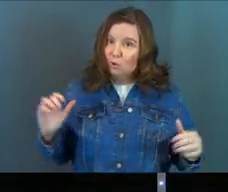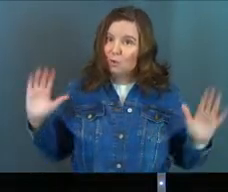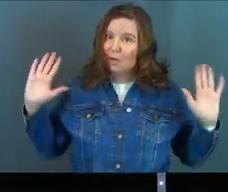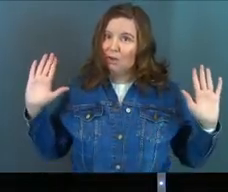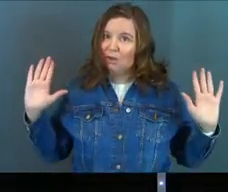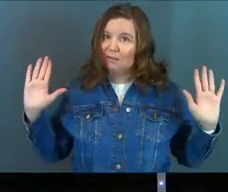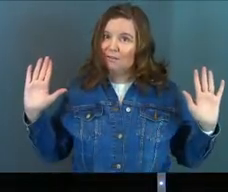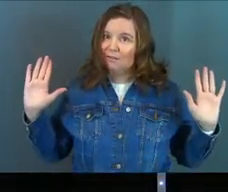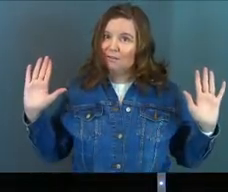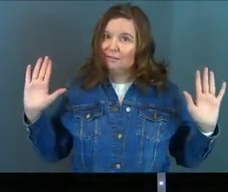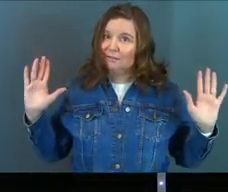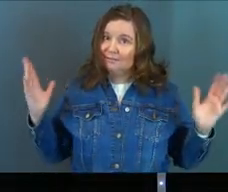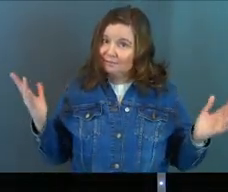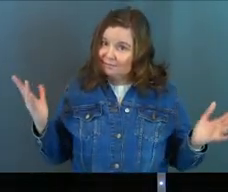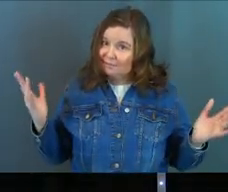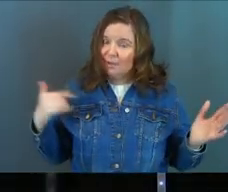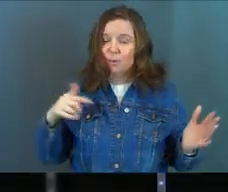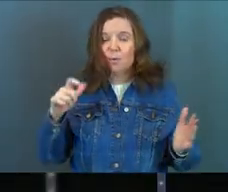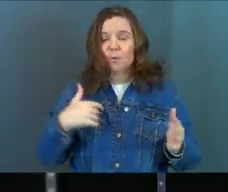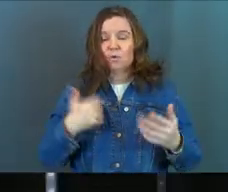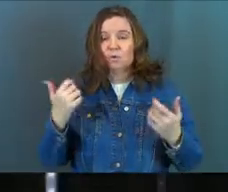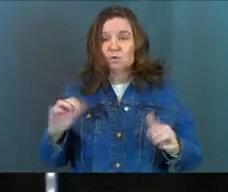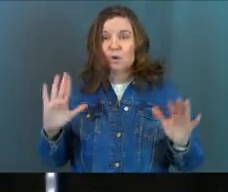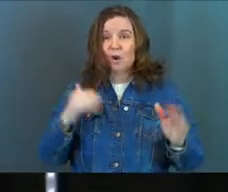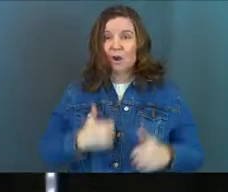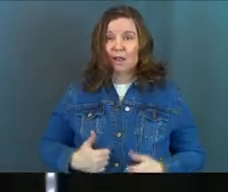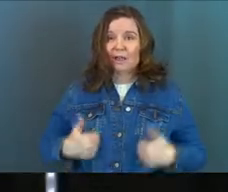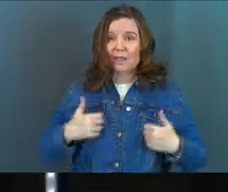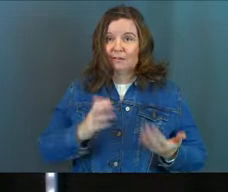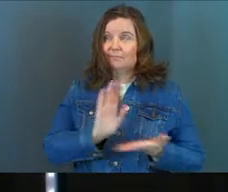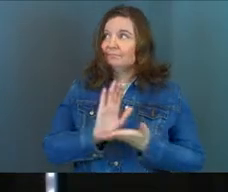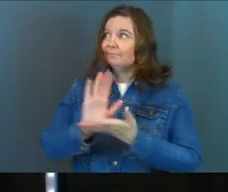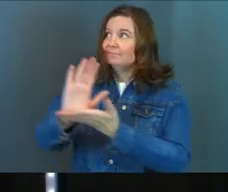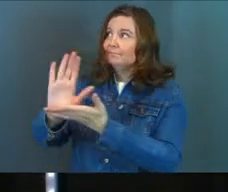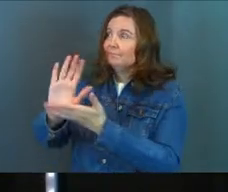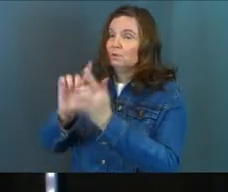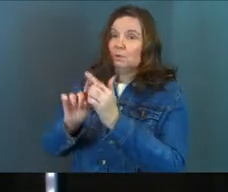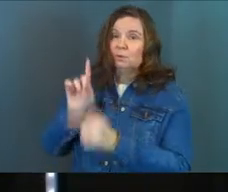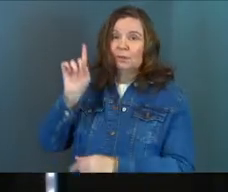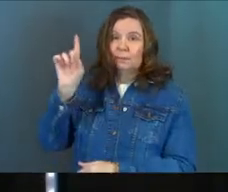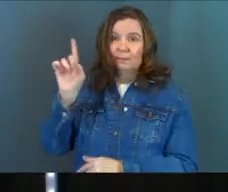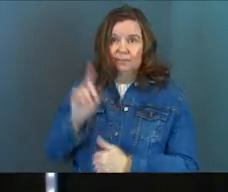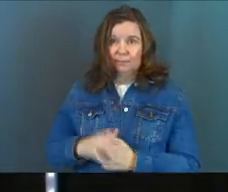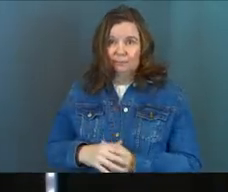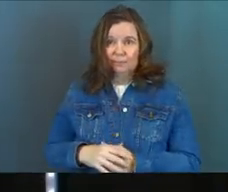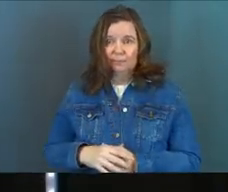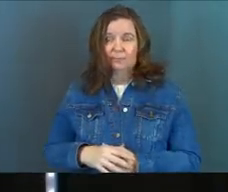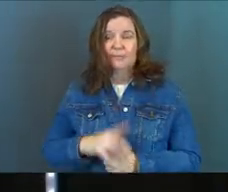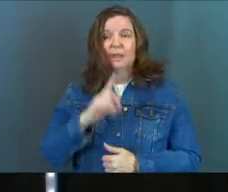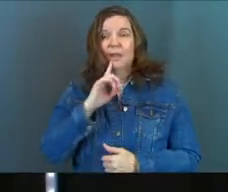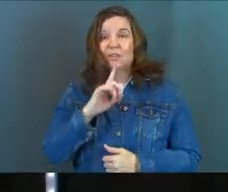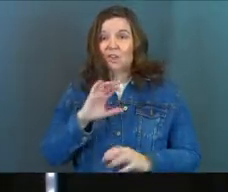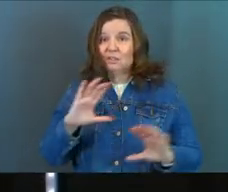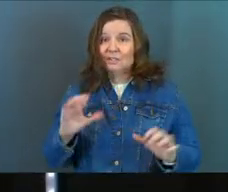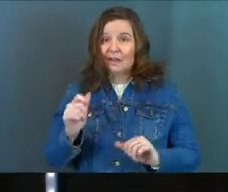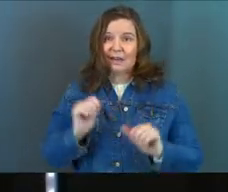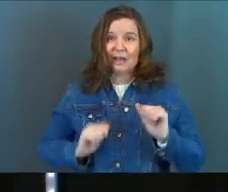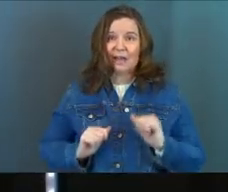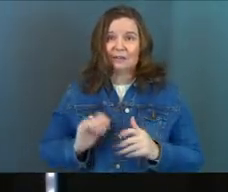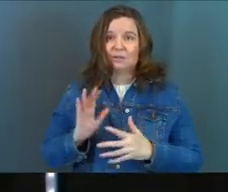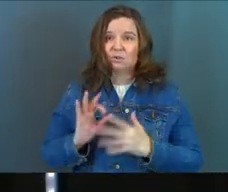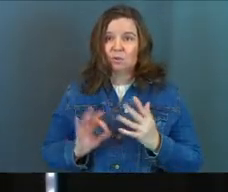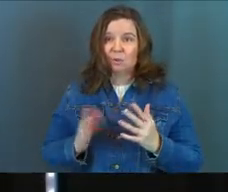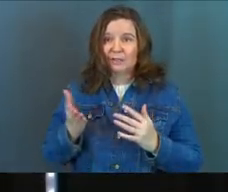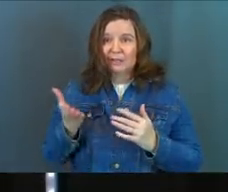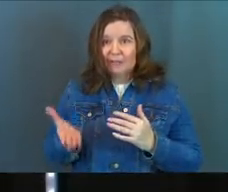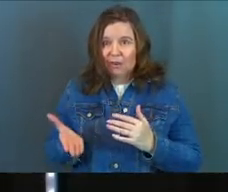surrender. And we're supposed to surrender our life to him. And there's an act and there's a